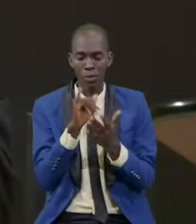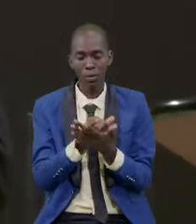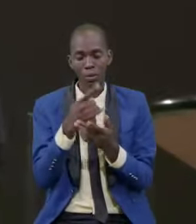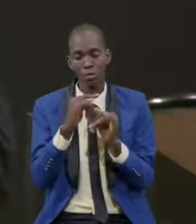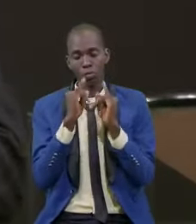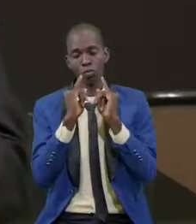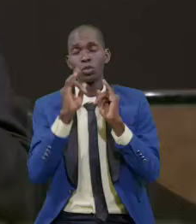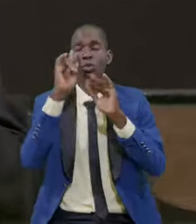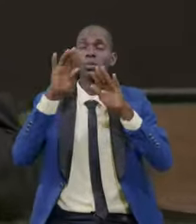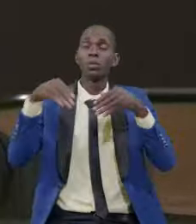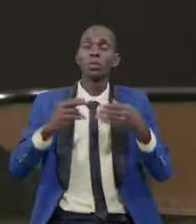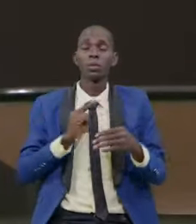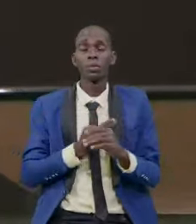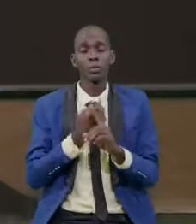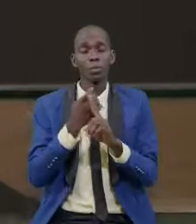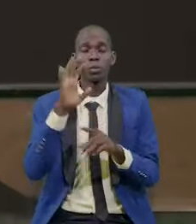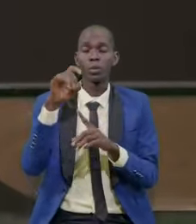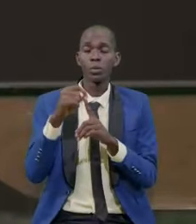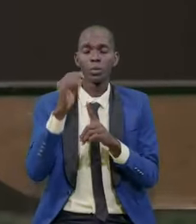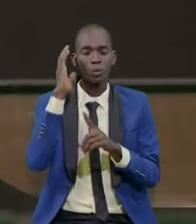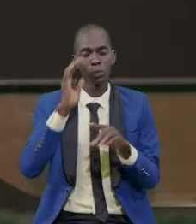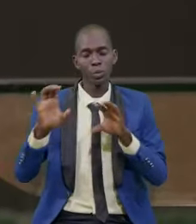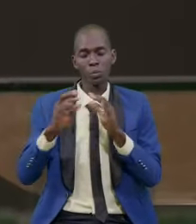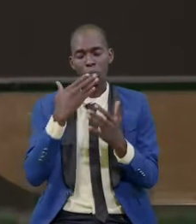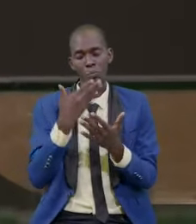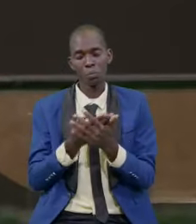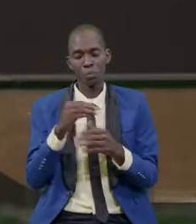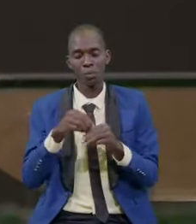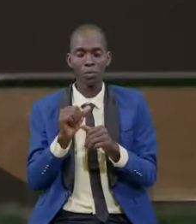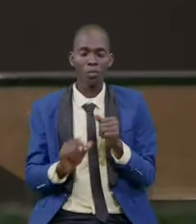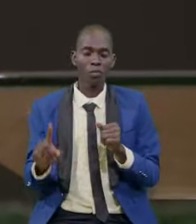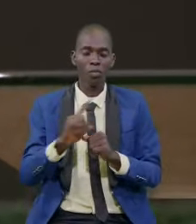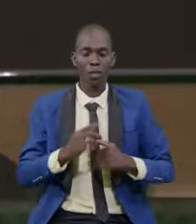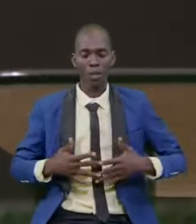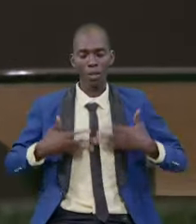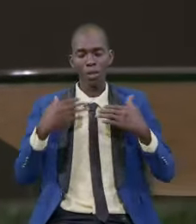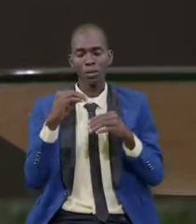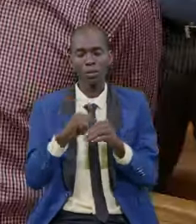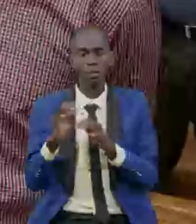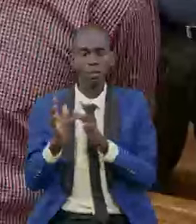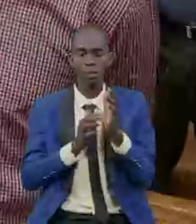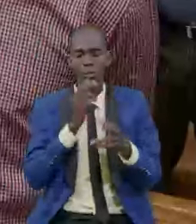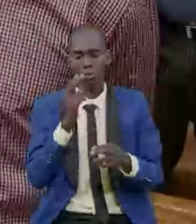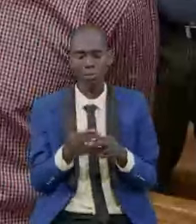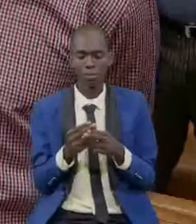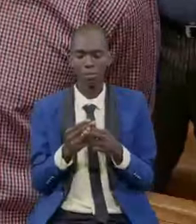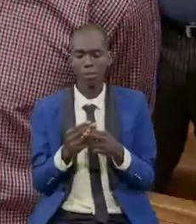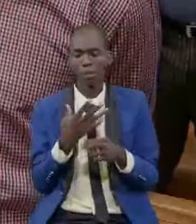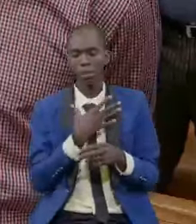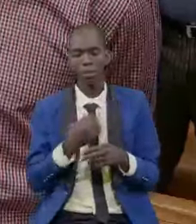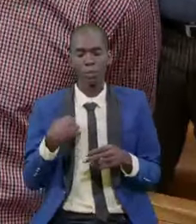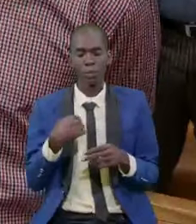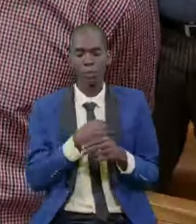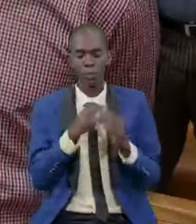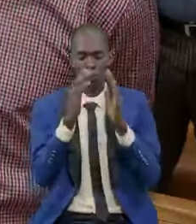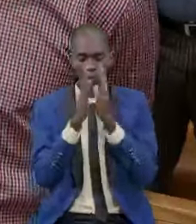give us in your word will do good in every life in Jesus' name. And we pray that